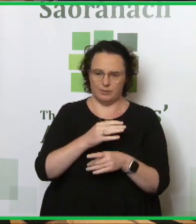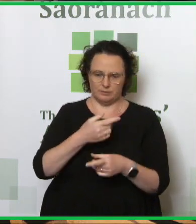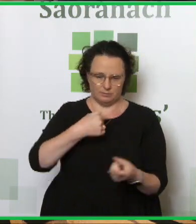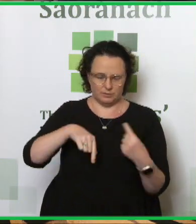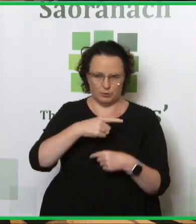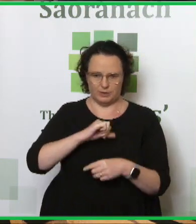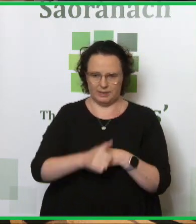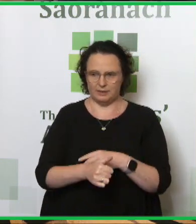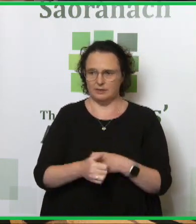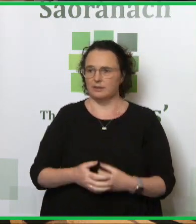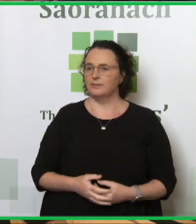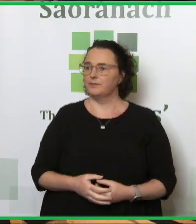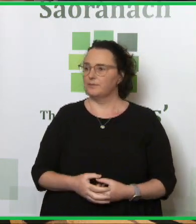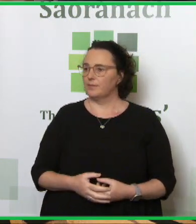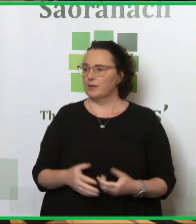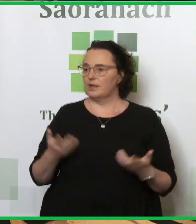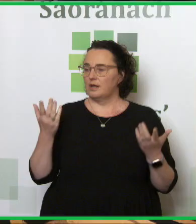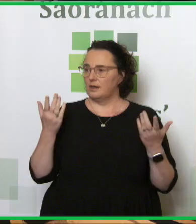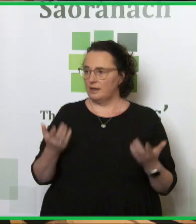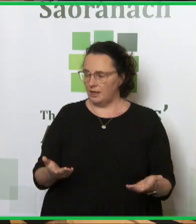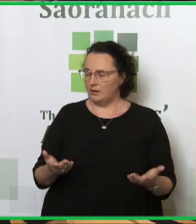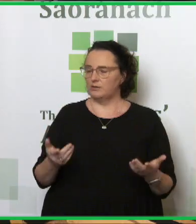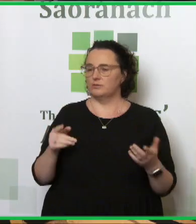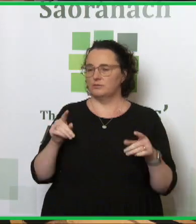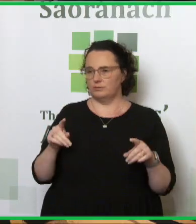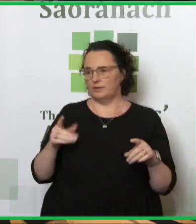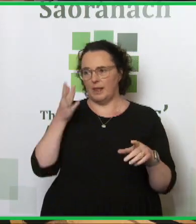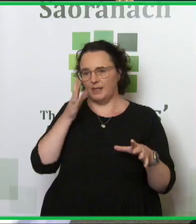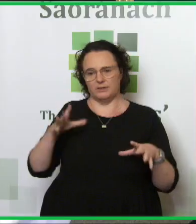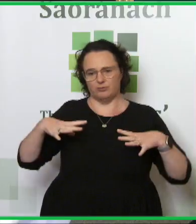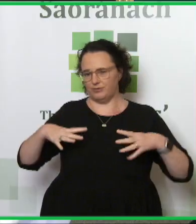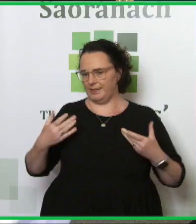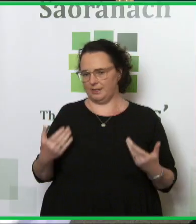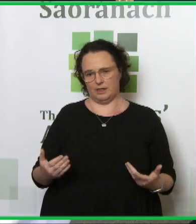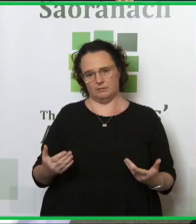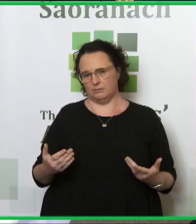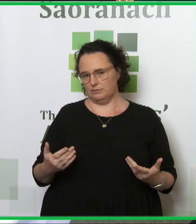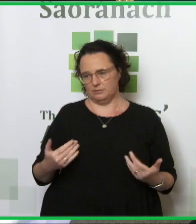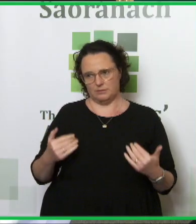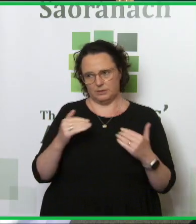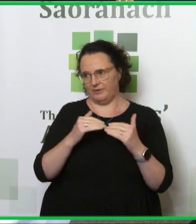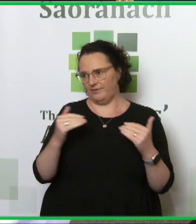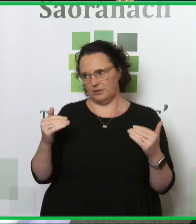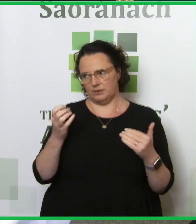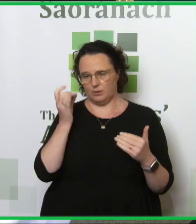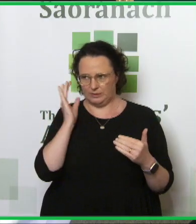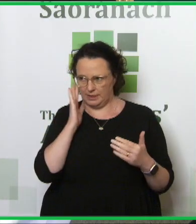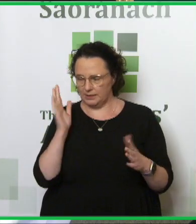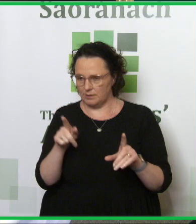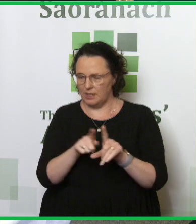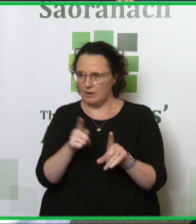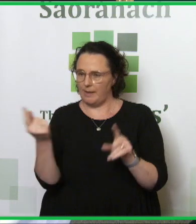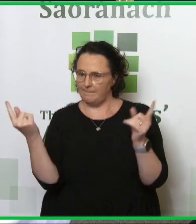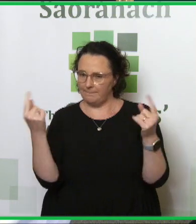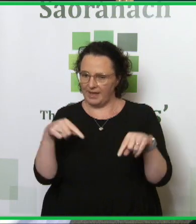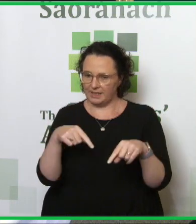Sorry. Sorry. No. Okay. Okay. I'm going to no. Let's do a break because, in fairness to the hotel, we're back at 2,